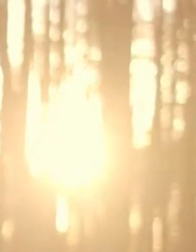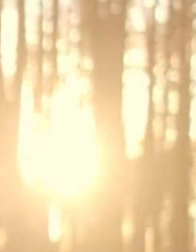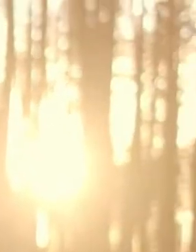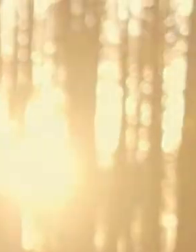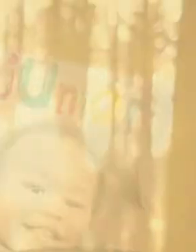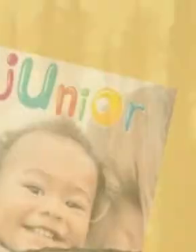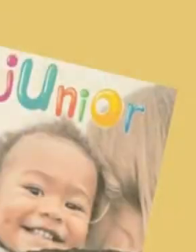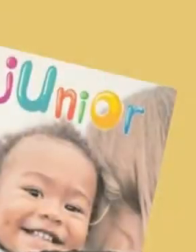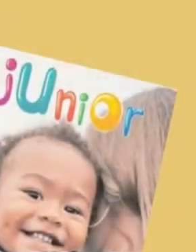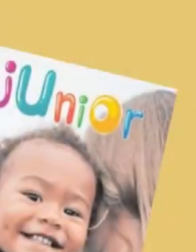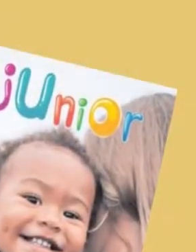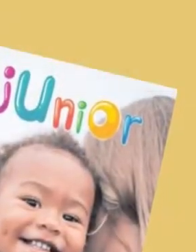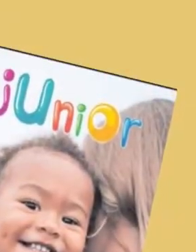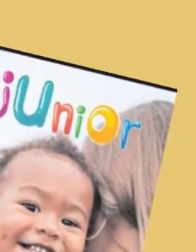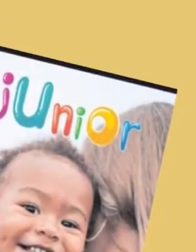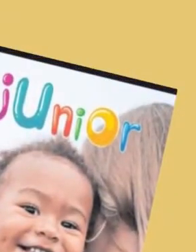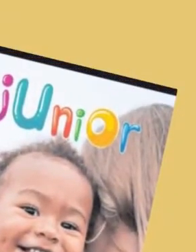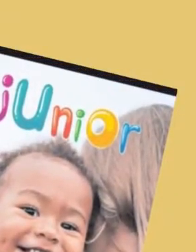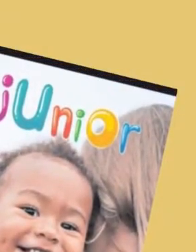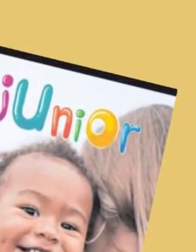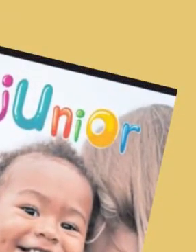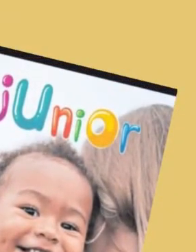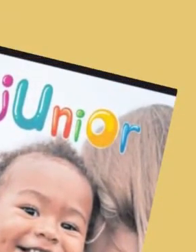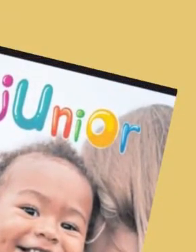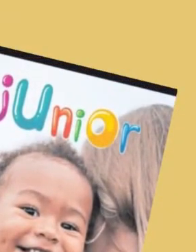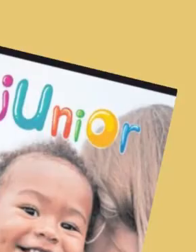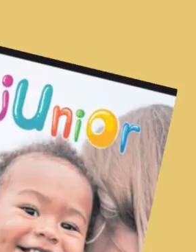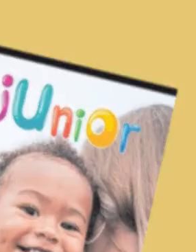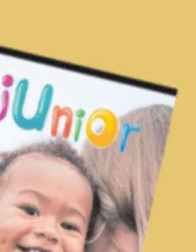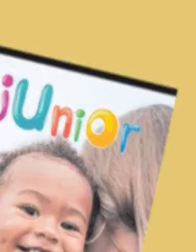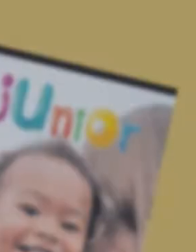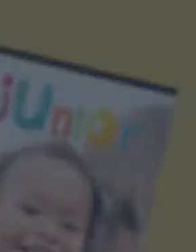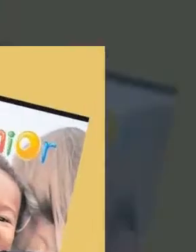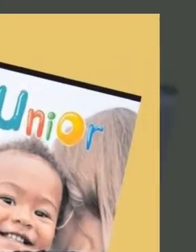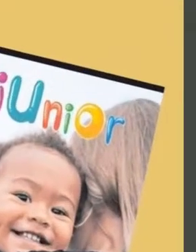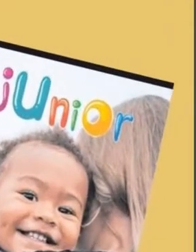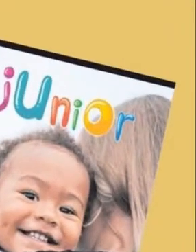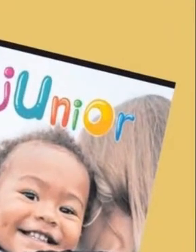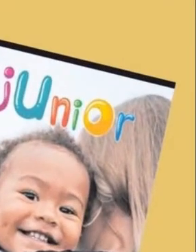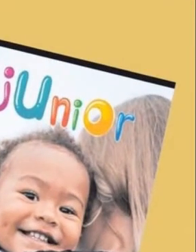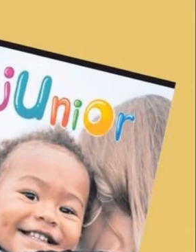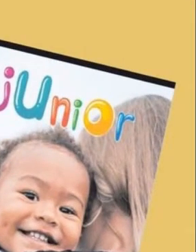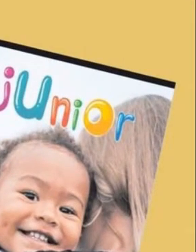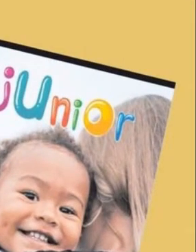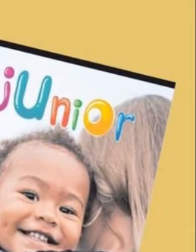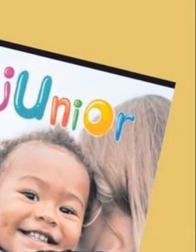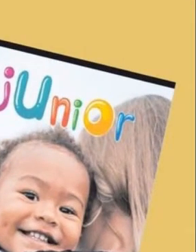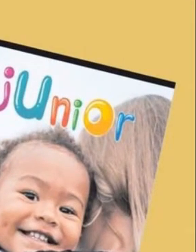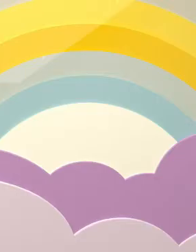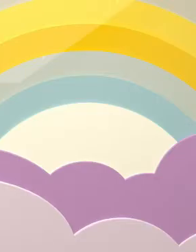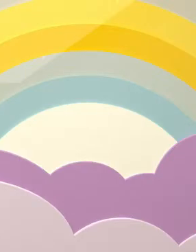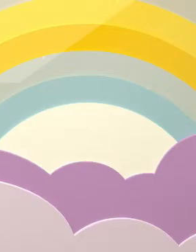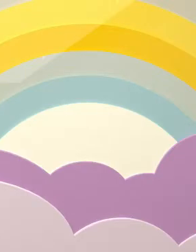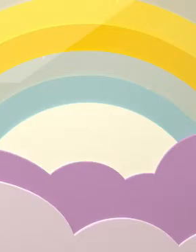be there. They will always try their best to keep us safe. That is so true, Zoe, but that is for